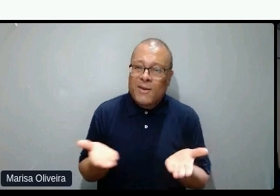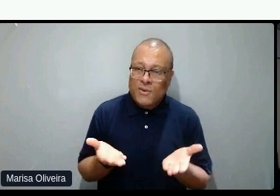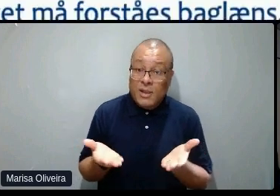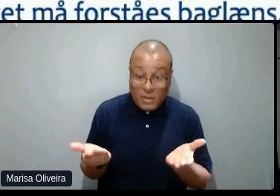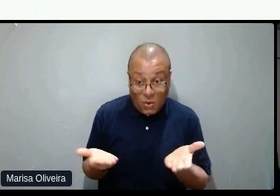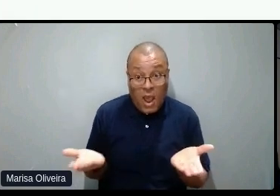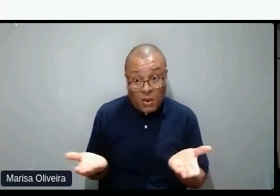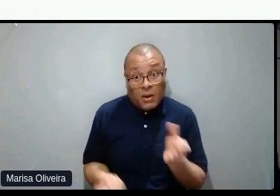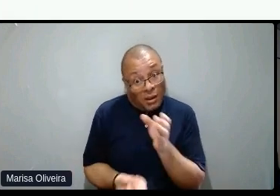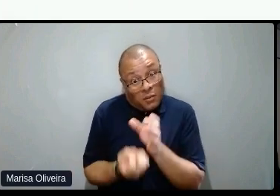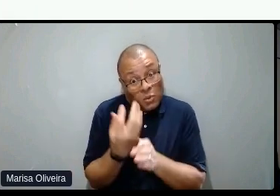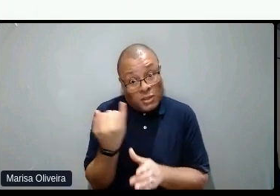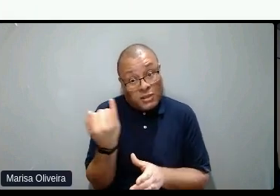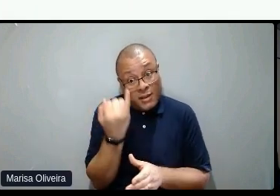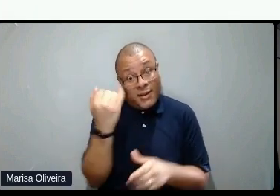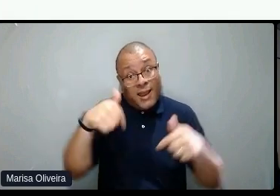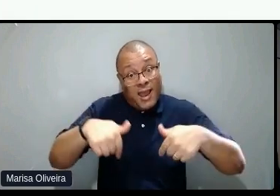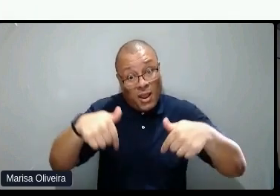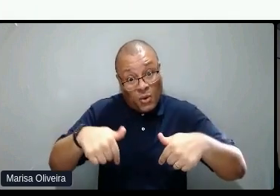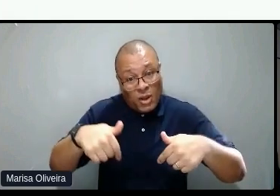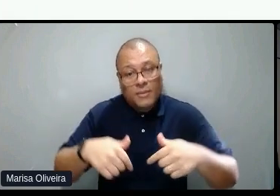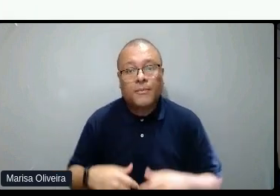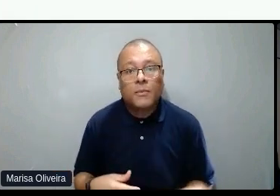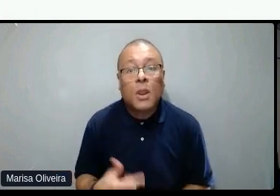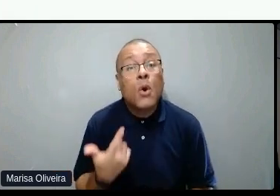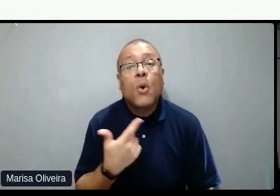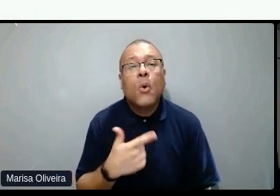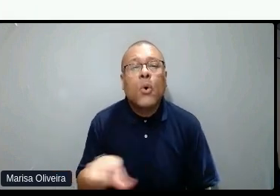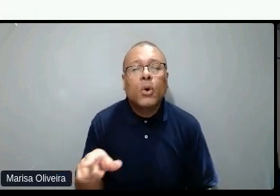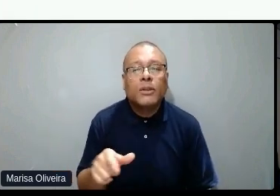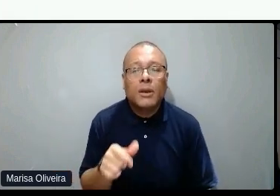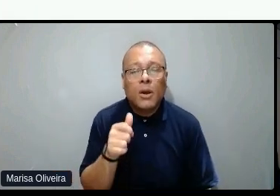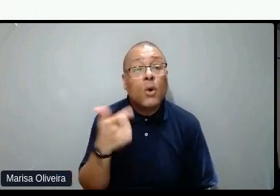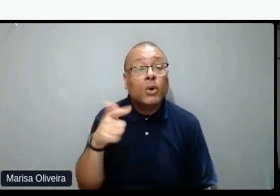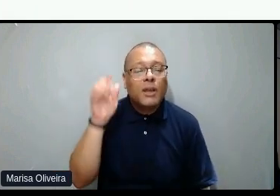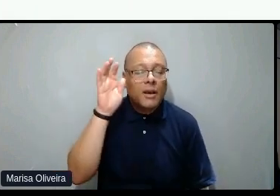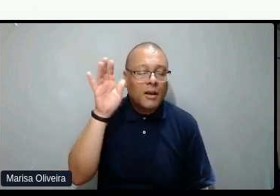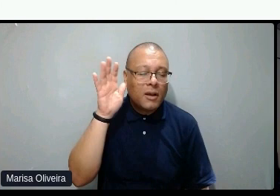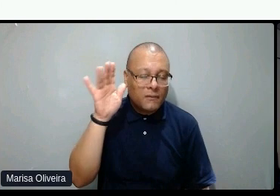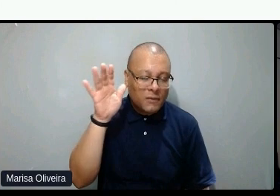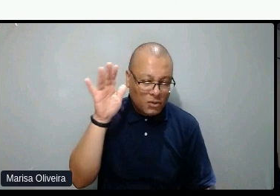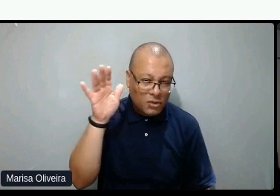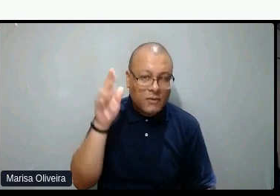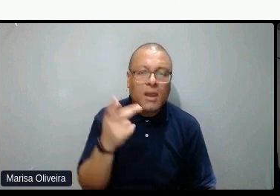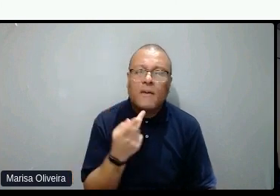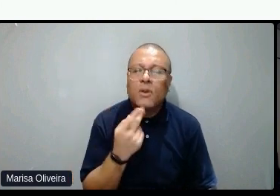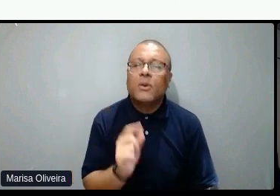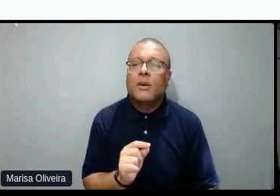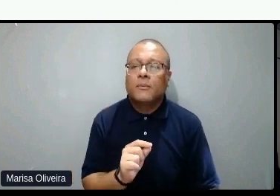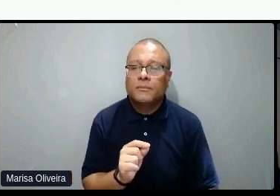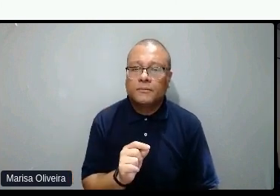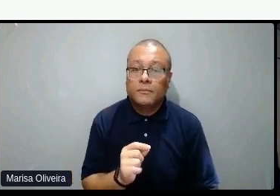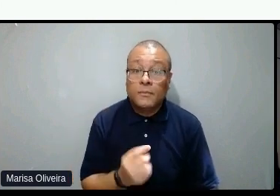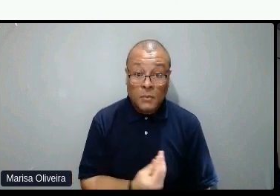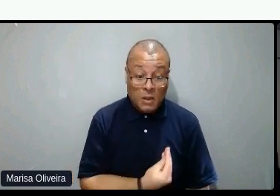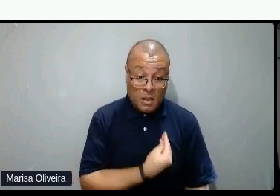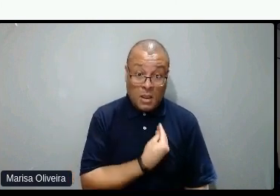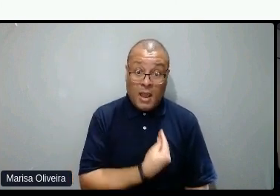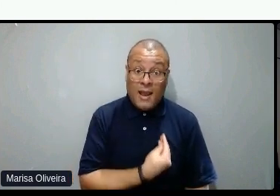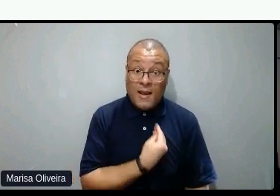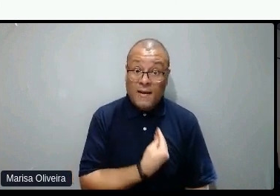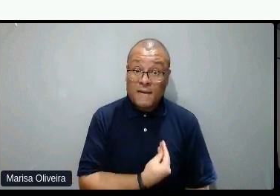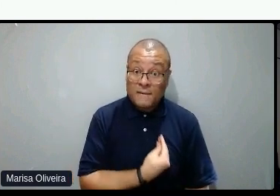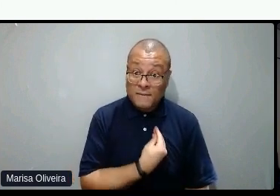we want. And this is from a Danish philosopher, Søren Kierkegaard, who says, life can only be